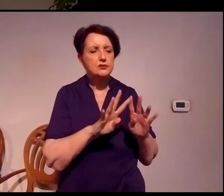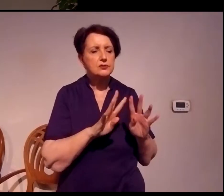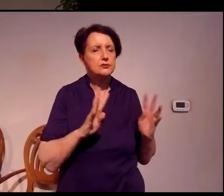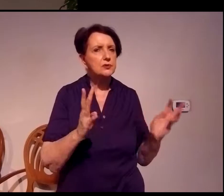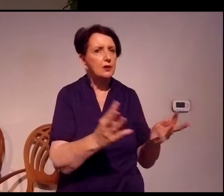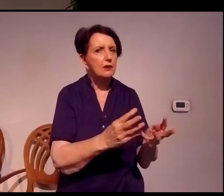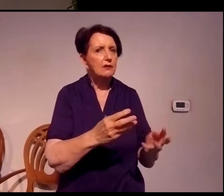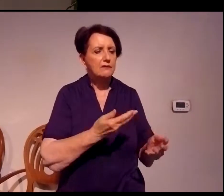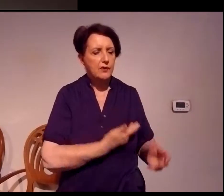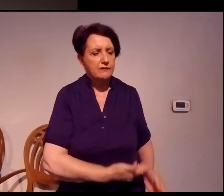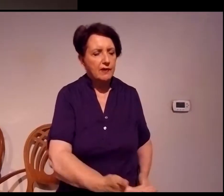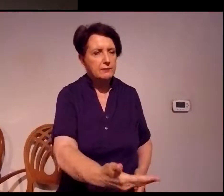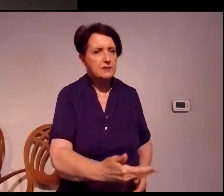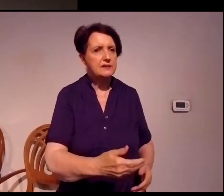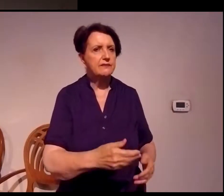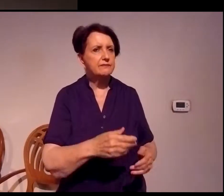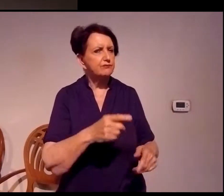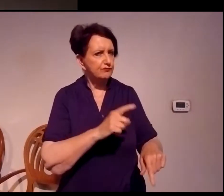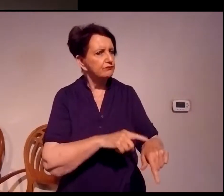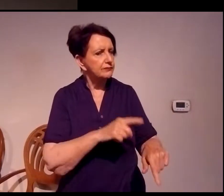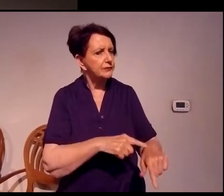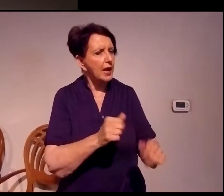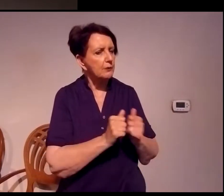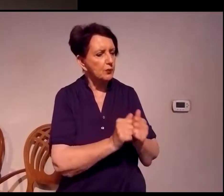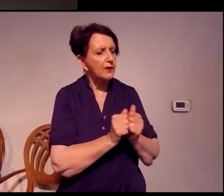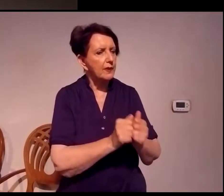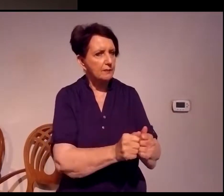them yesterday.